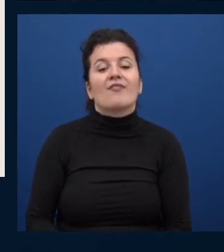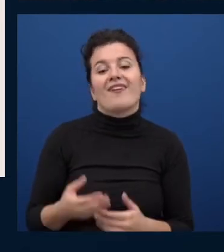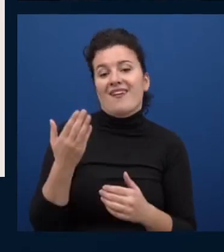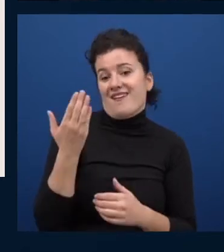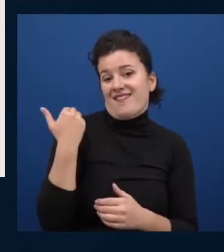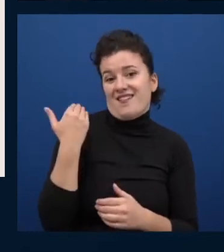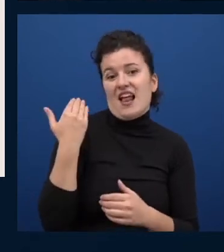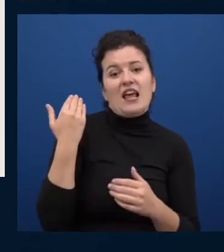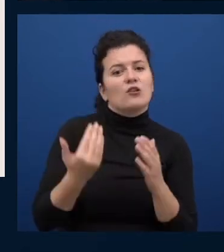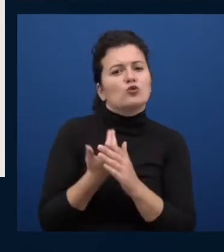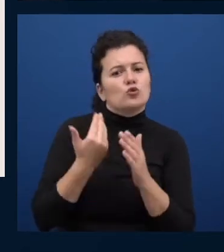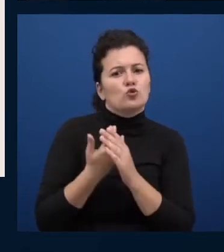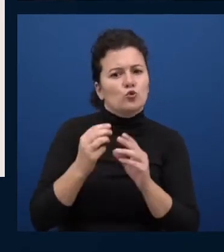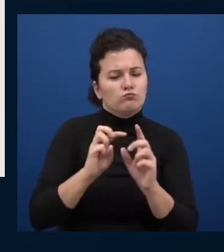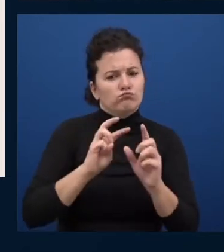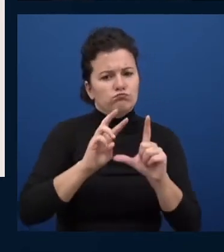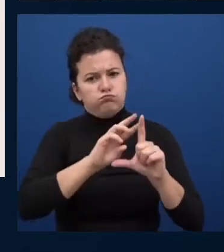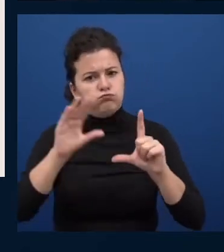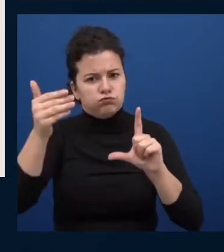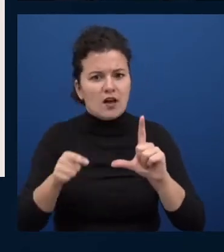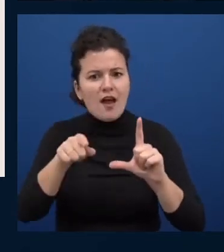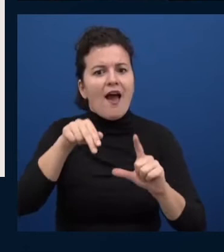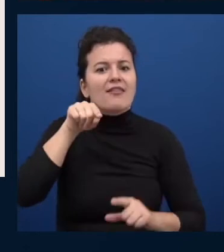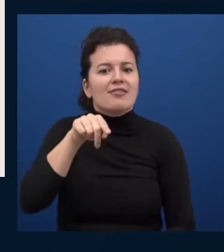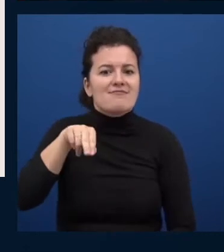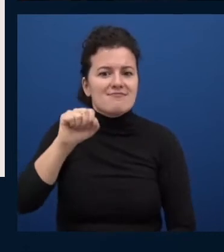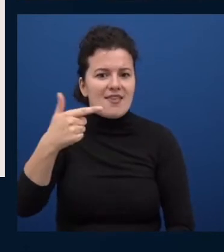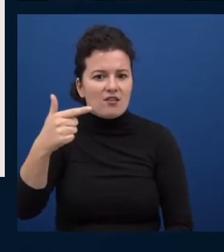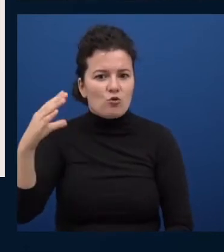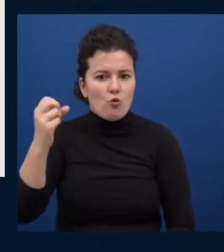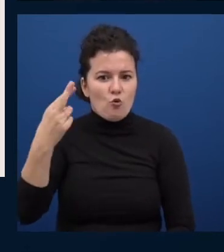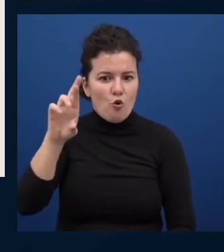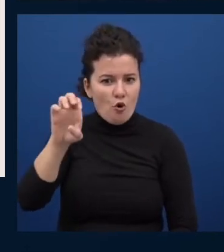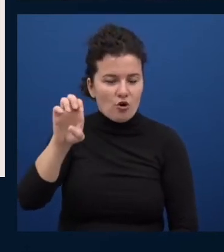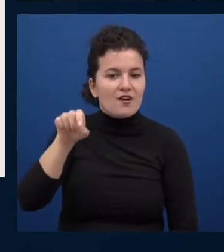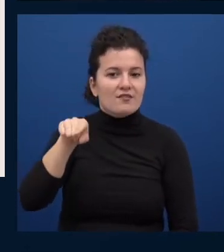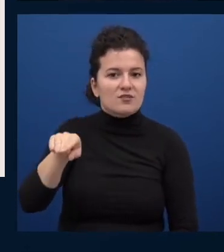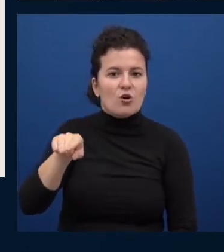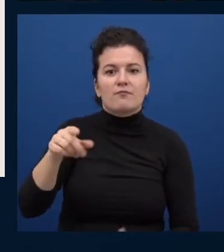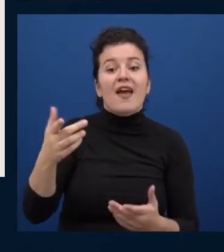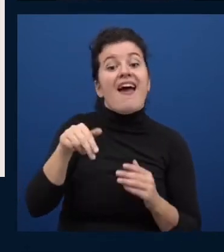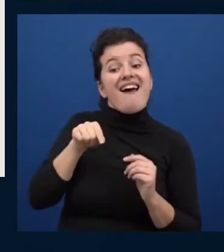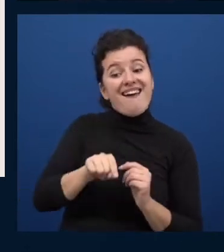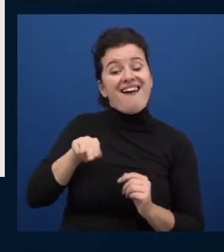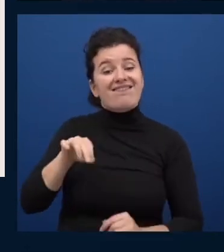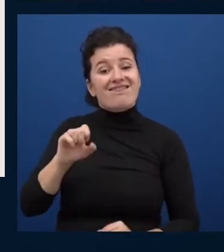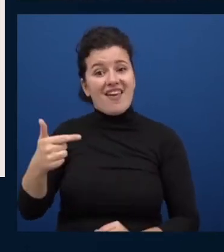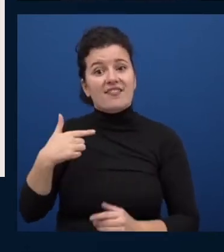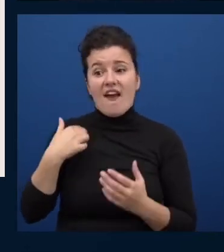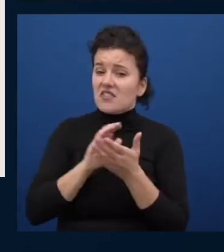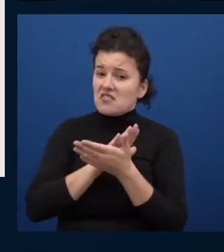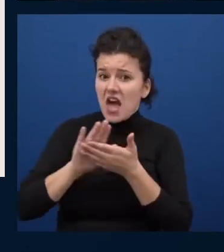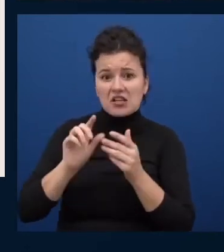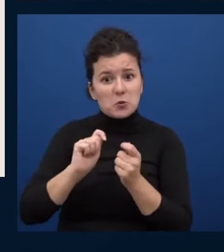only runs on .NET Core, and .NET Core brings some, and especially the web framework brings some really nice performance and scalability